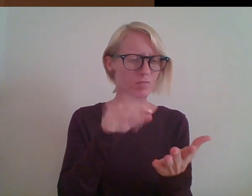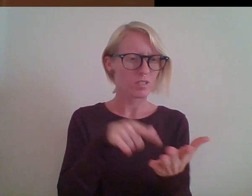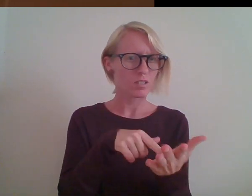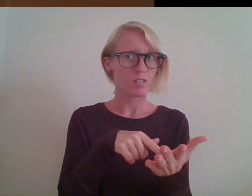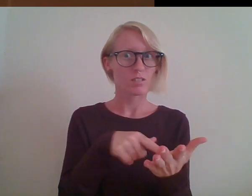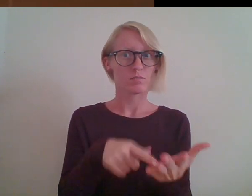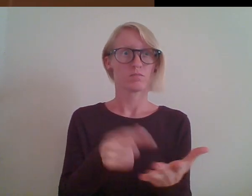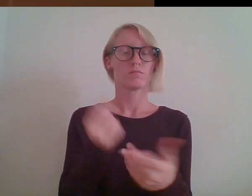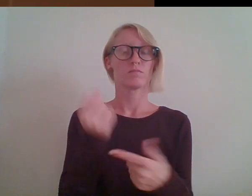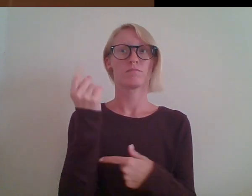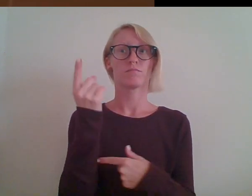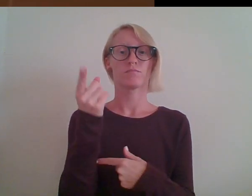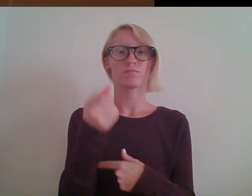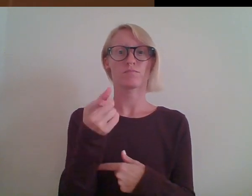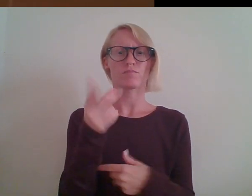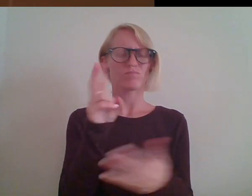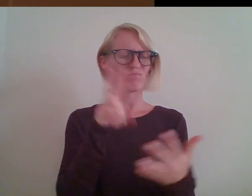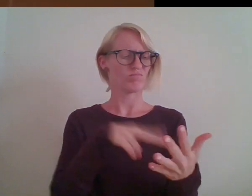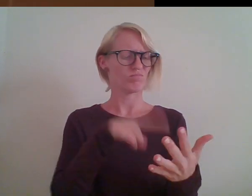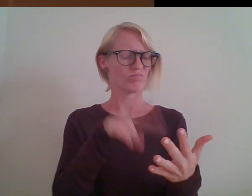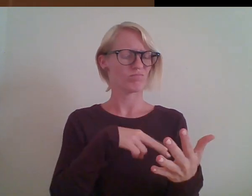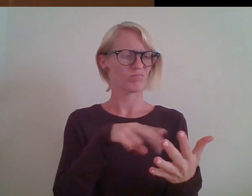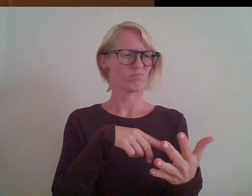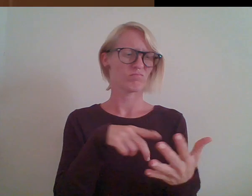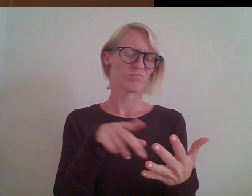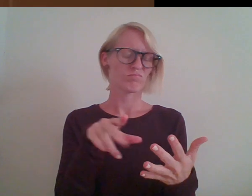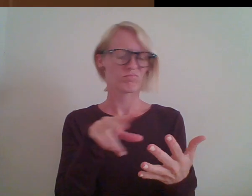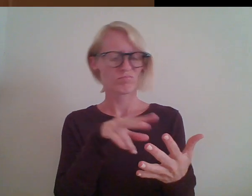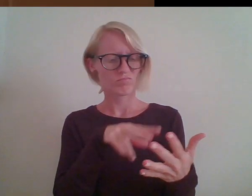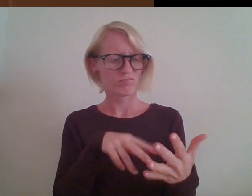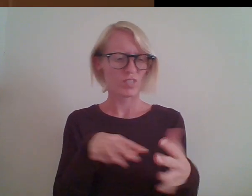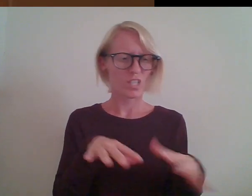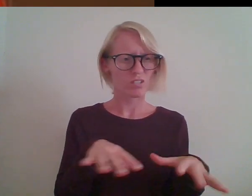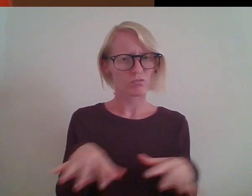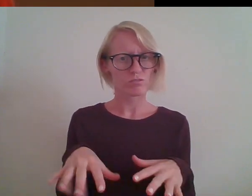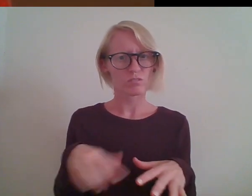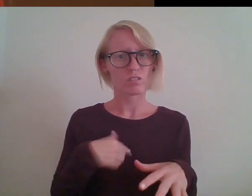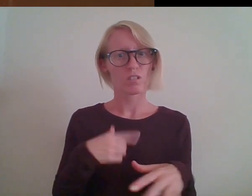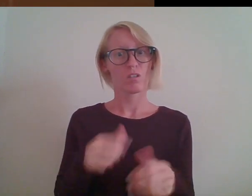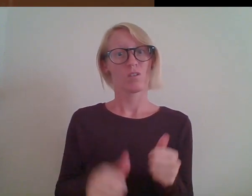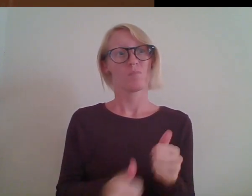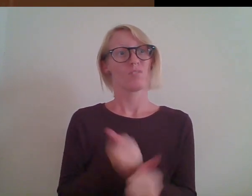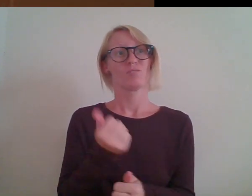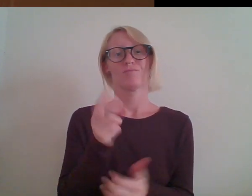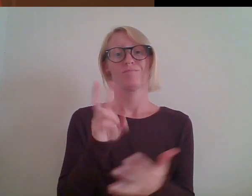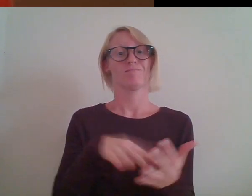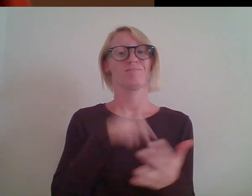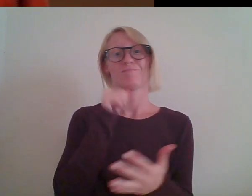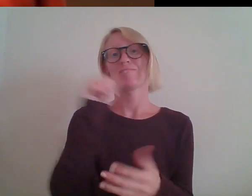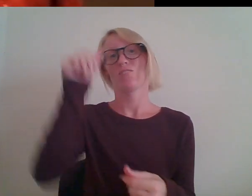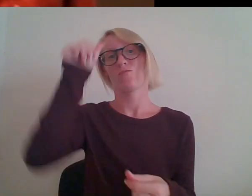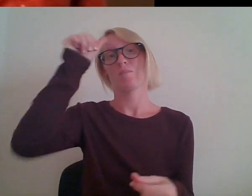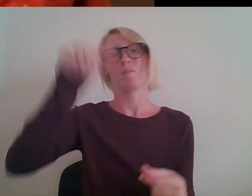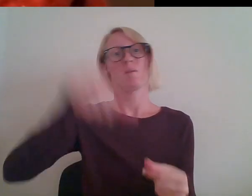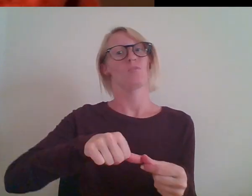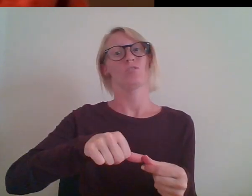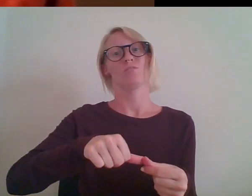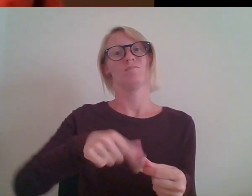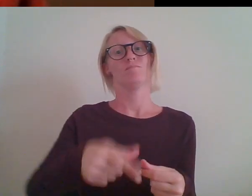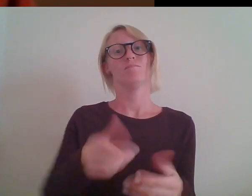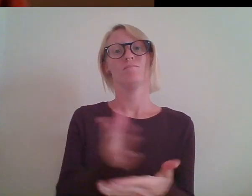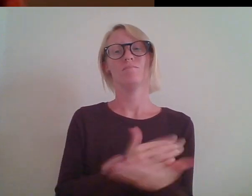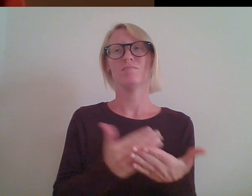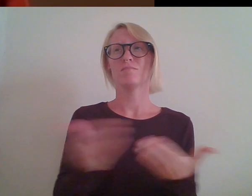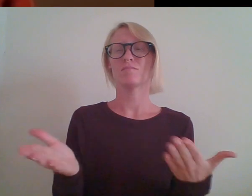you? But if you're just kind of reading it haphazardly, kind of casually, most of what you read you don't even remember. There's